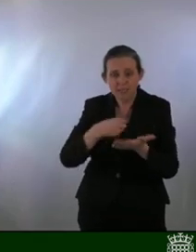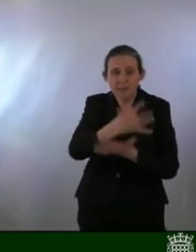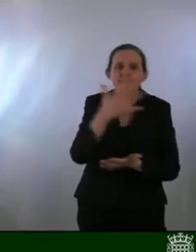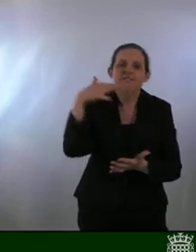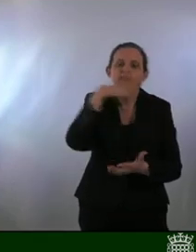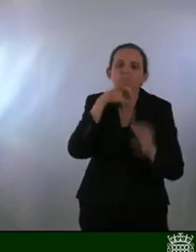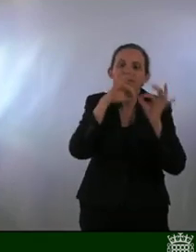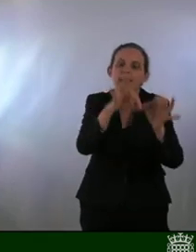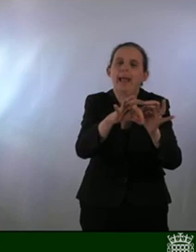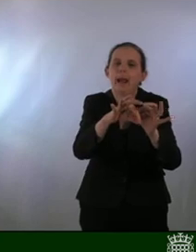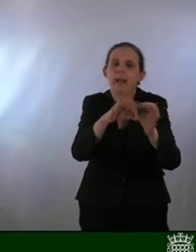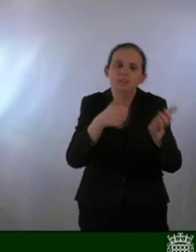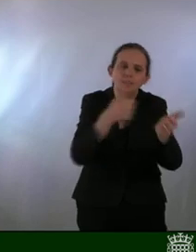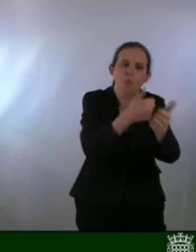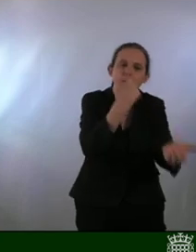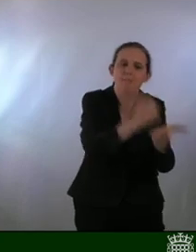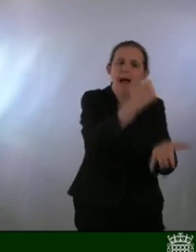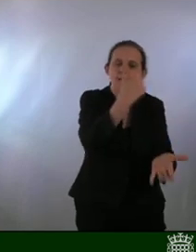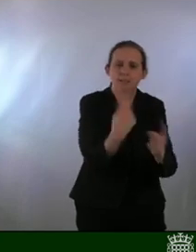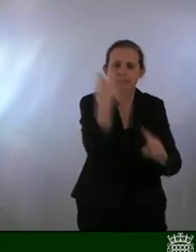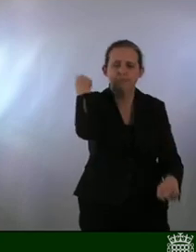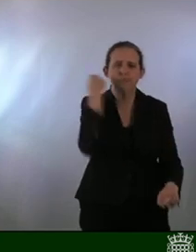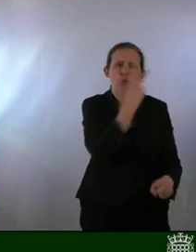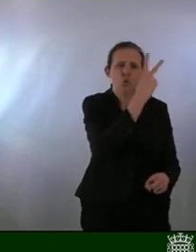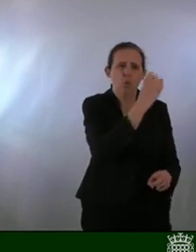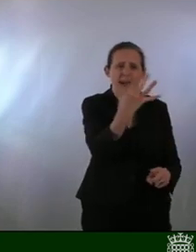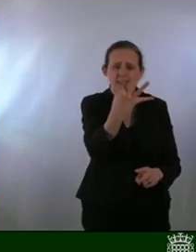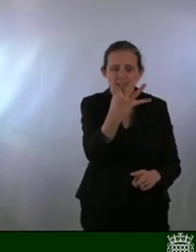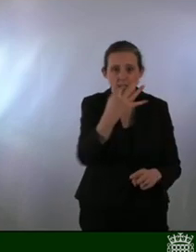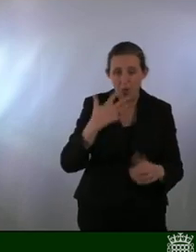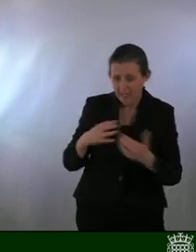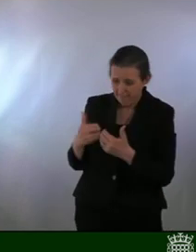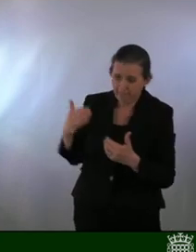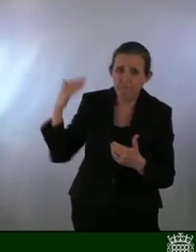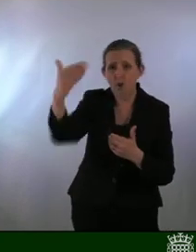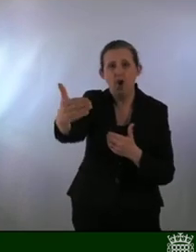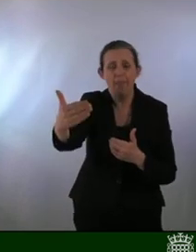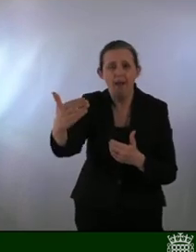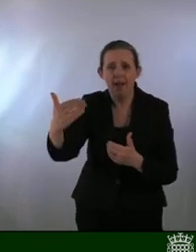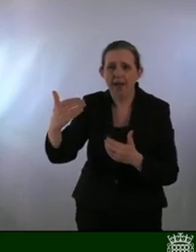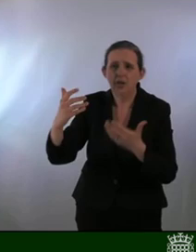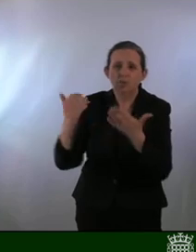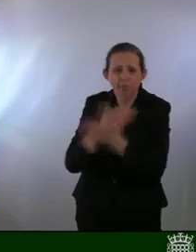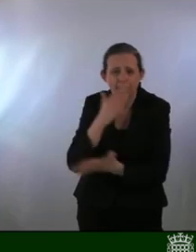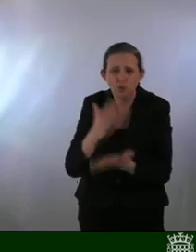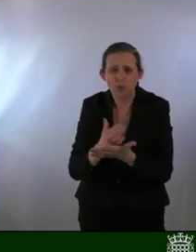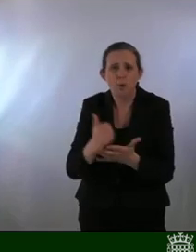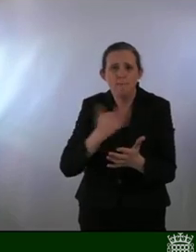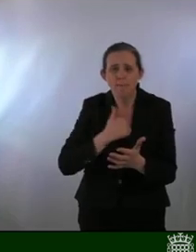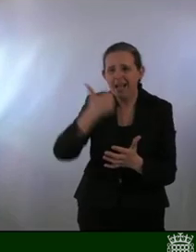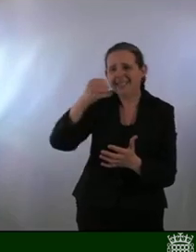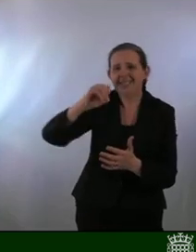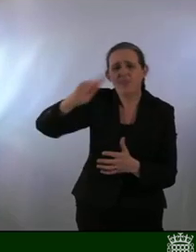in 2008. We need to be prepared to go even further than that to make sure that people, for example, the 60,000 people in Cumbria working in tourism